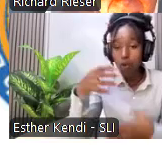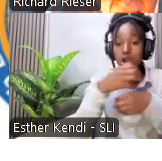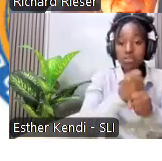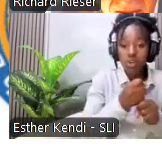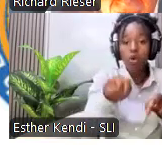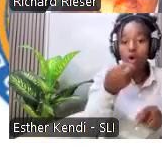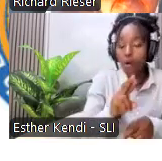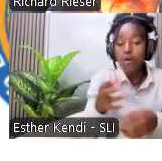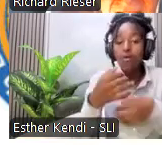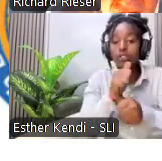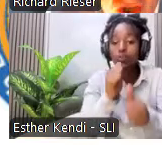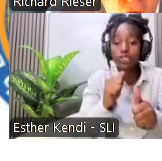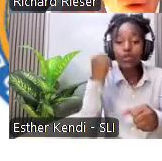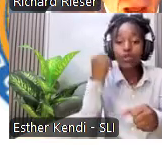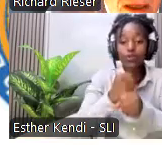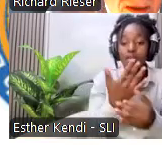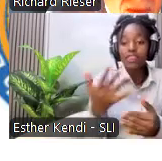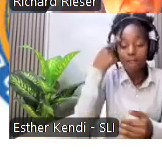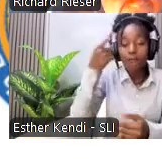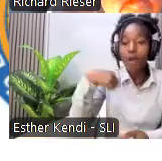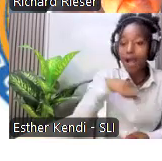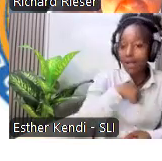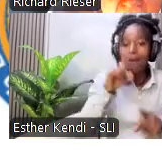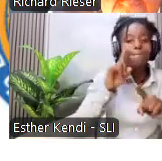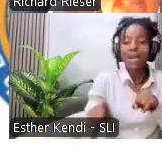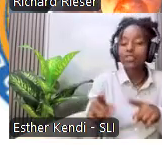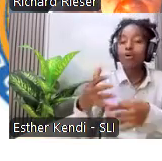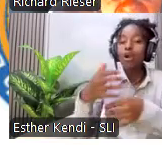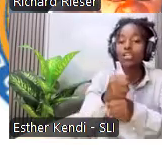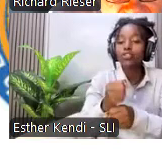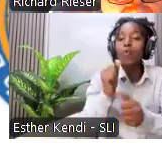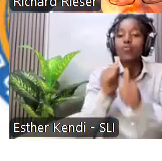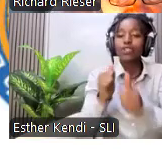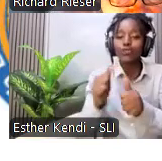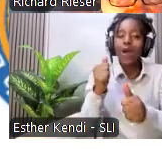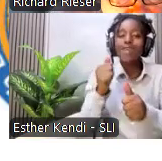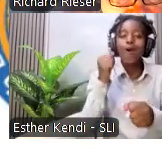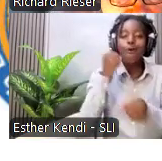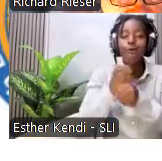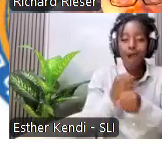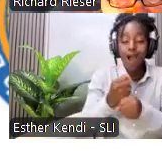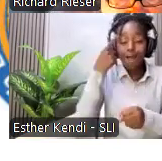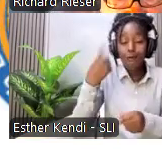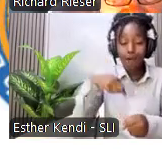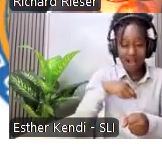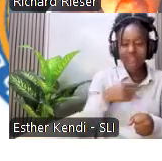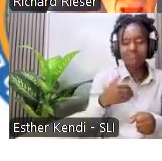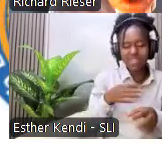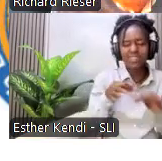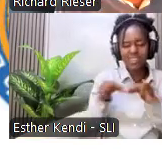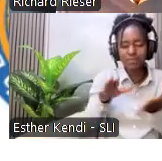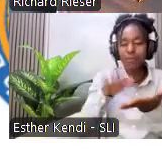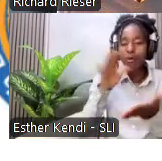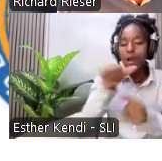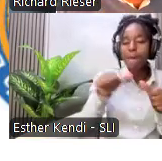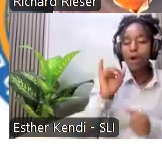us. They are organizations of us. And that's quite a crucial distinction, which I'll talk about in a minute. You